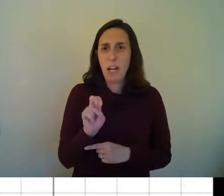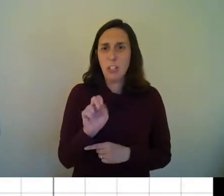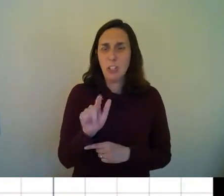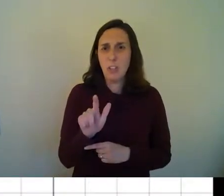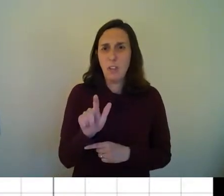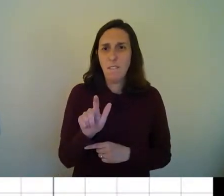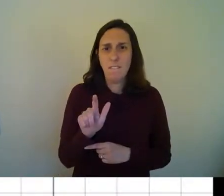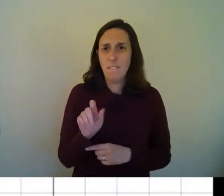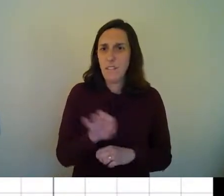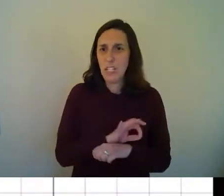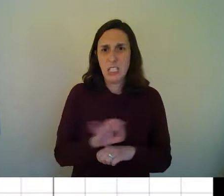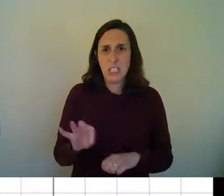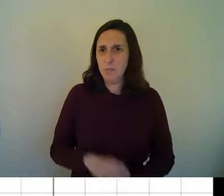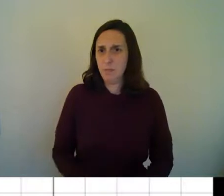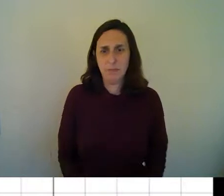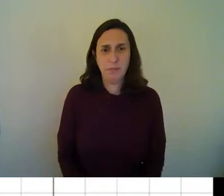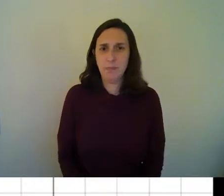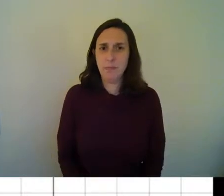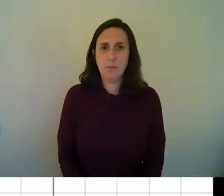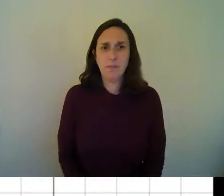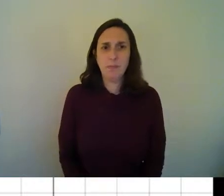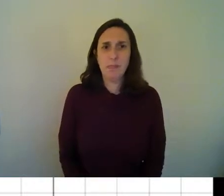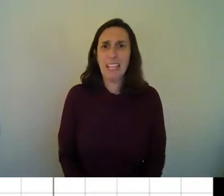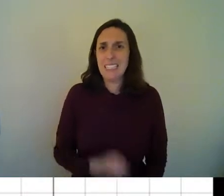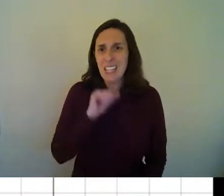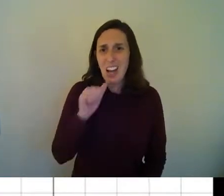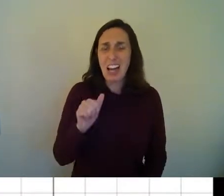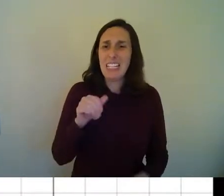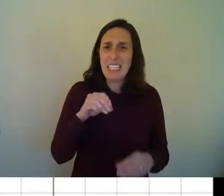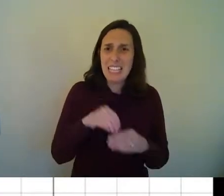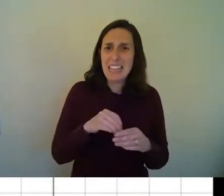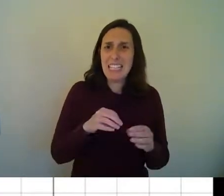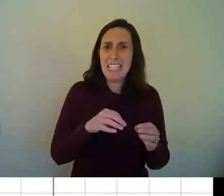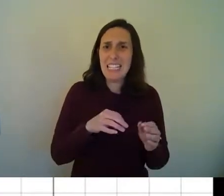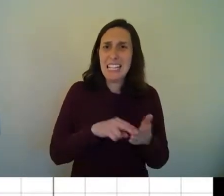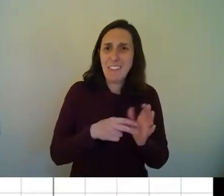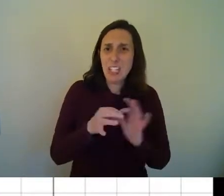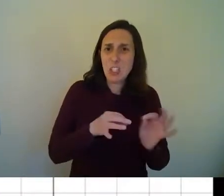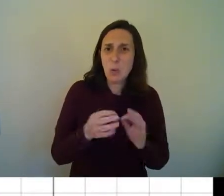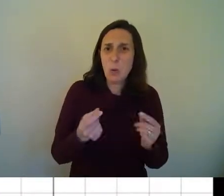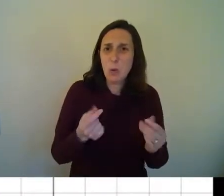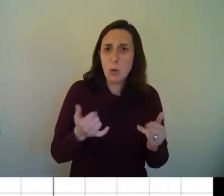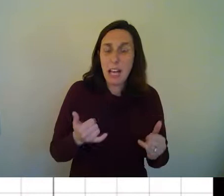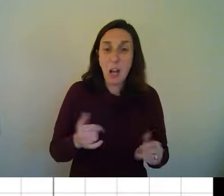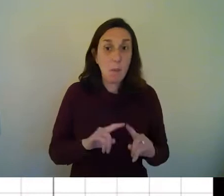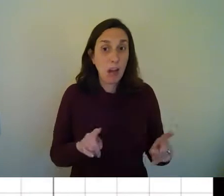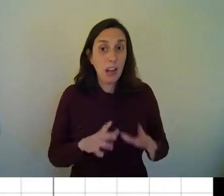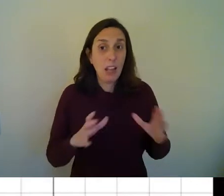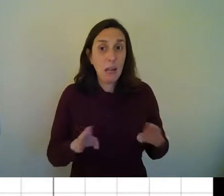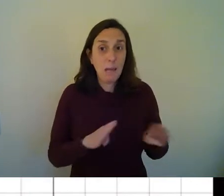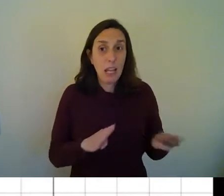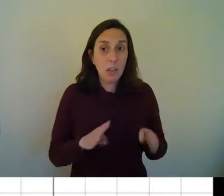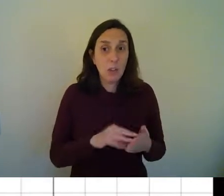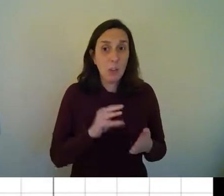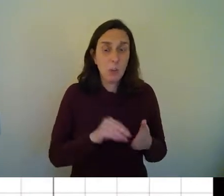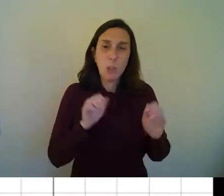It's not going to be the definition of the things that we're doing right now. Though a lot of the behavior we're going to learn, we could map onto